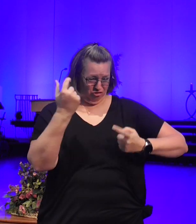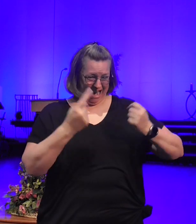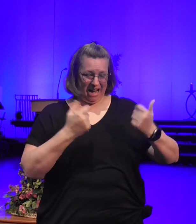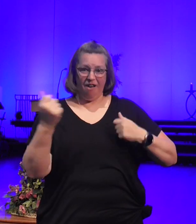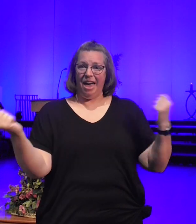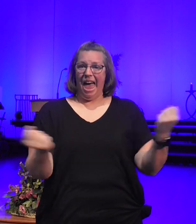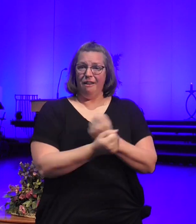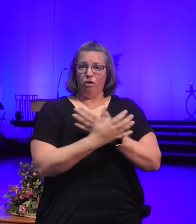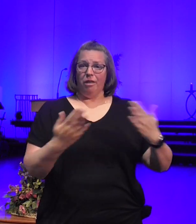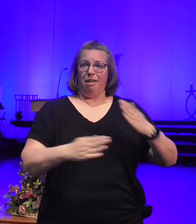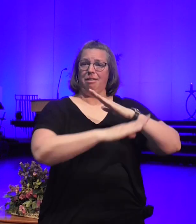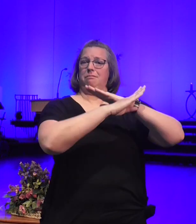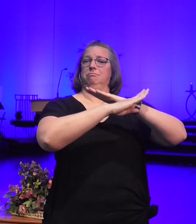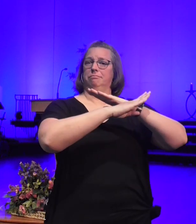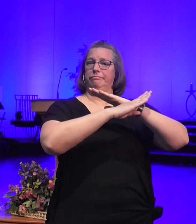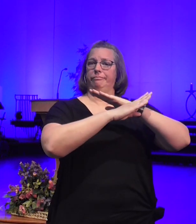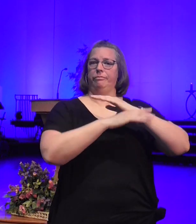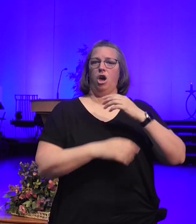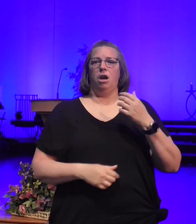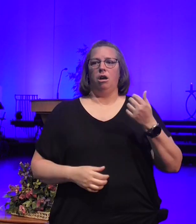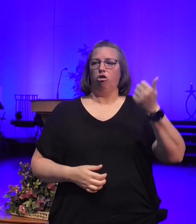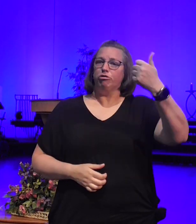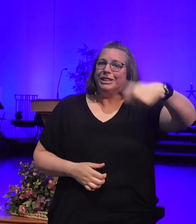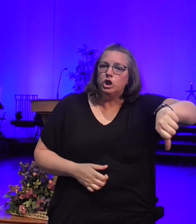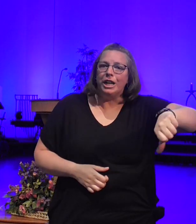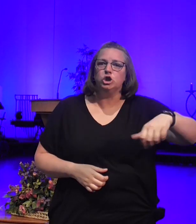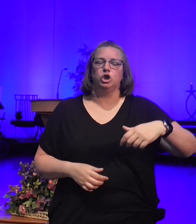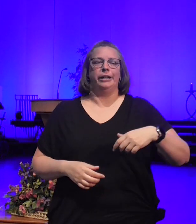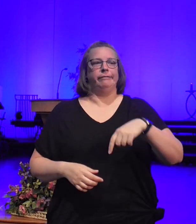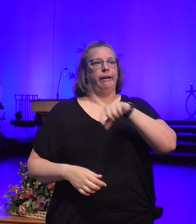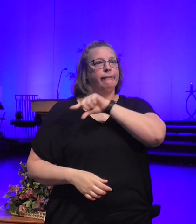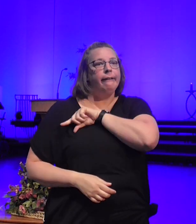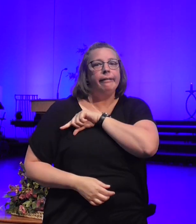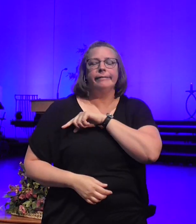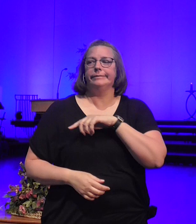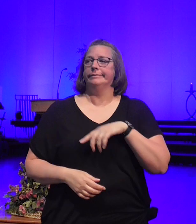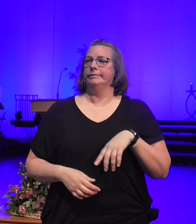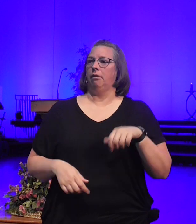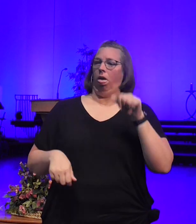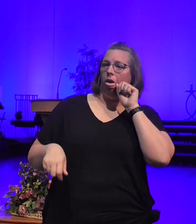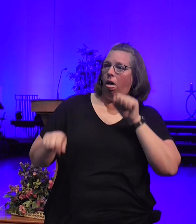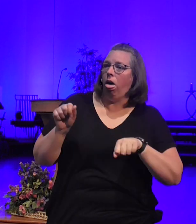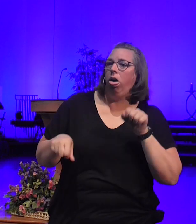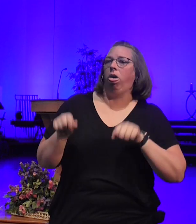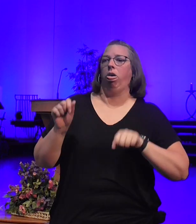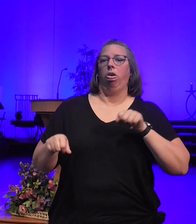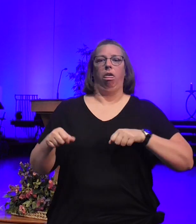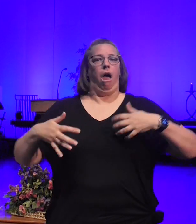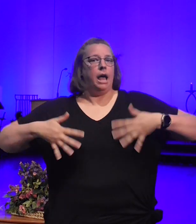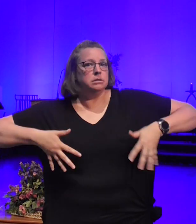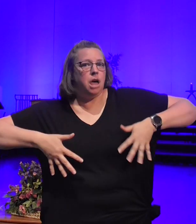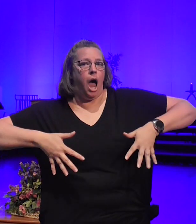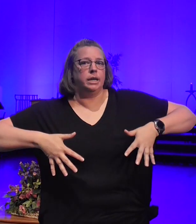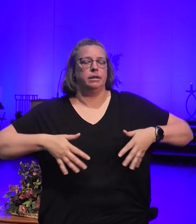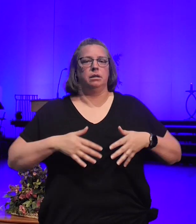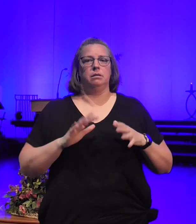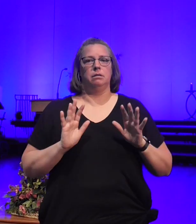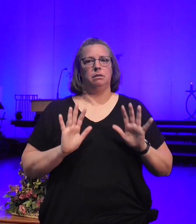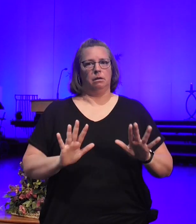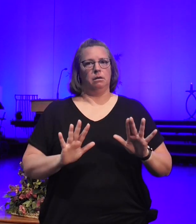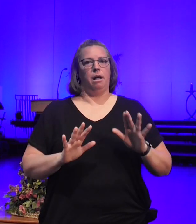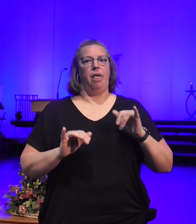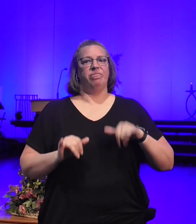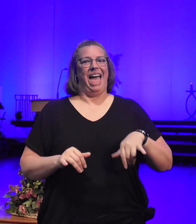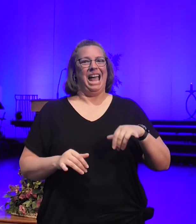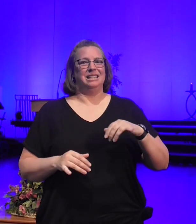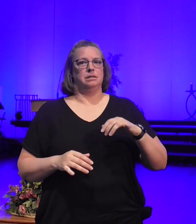sense of rejection and guilt and insecurity and anxiety. The security I'm talking about is the